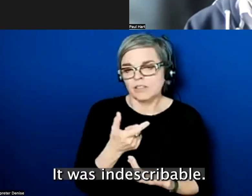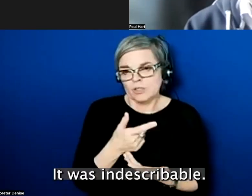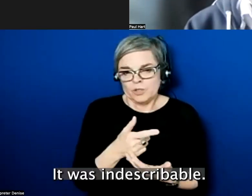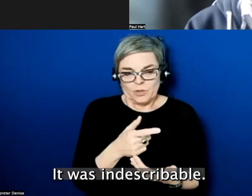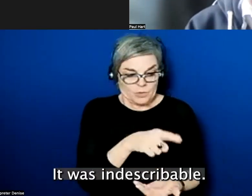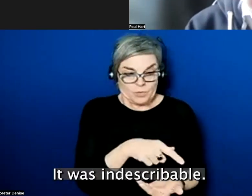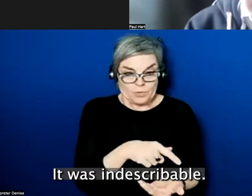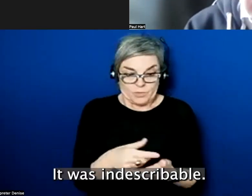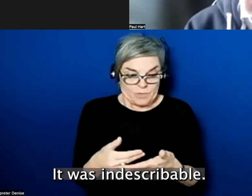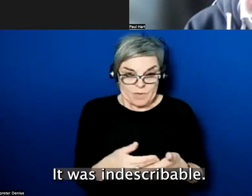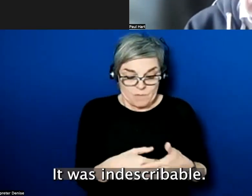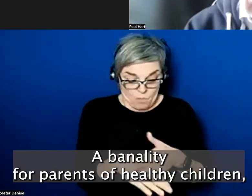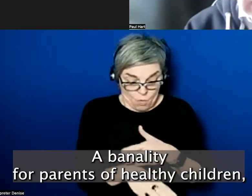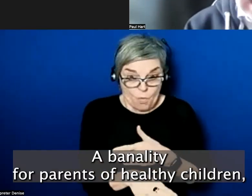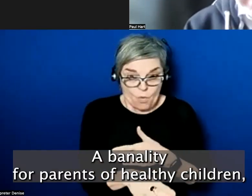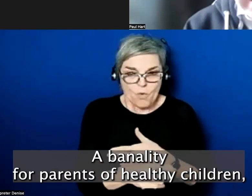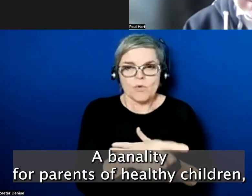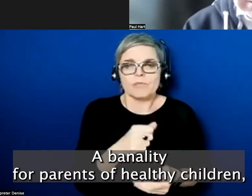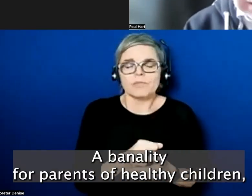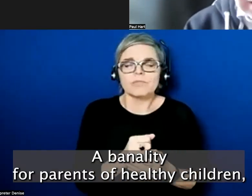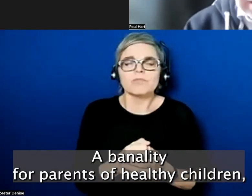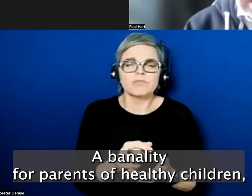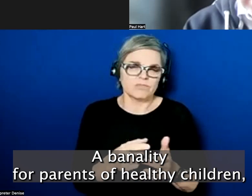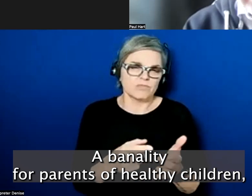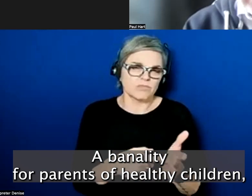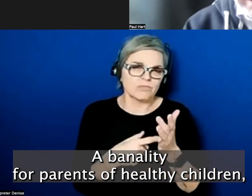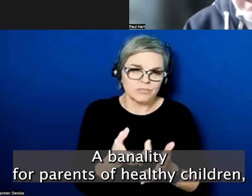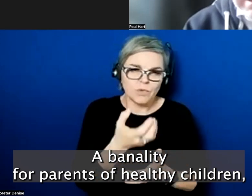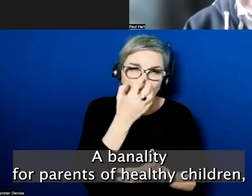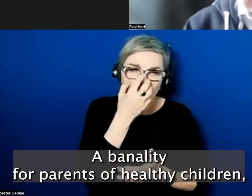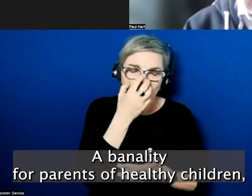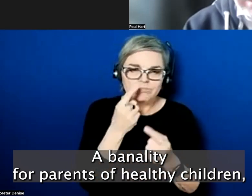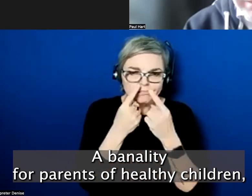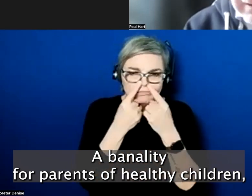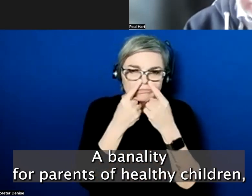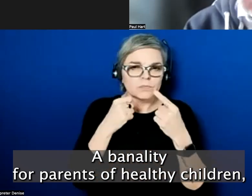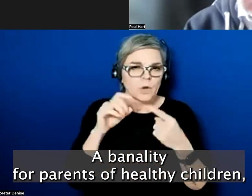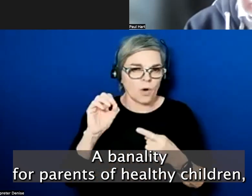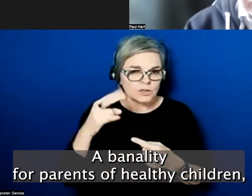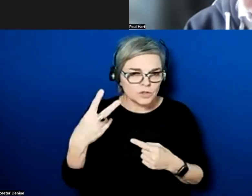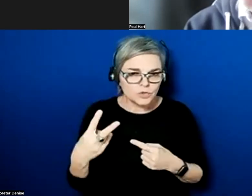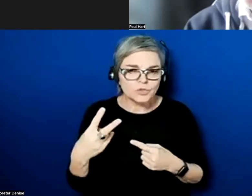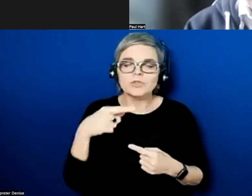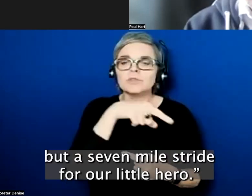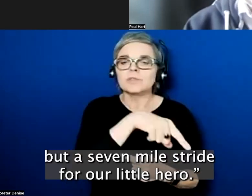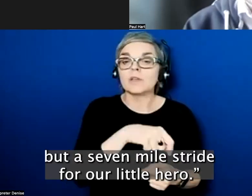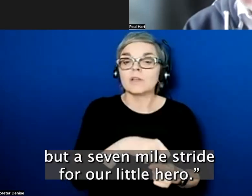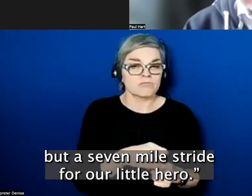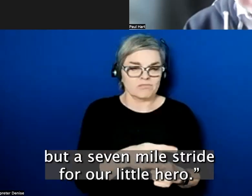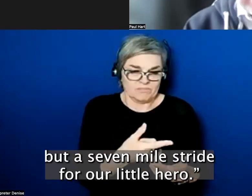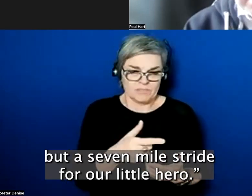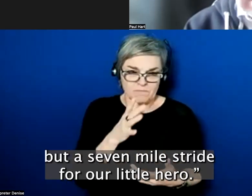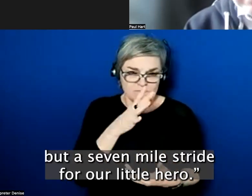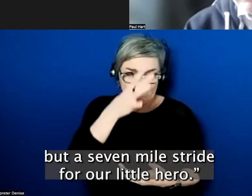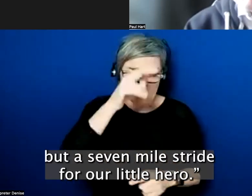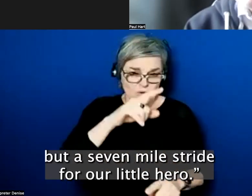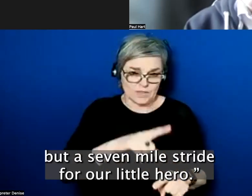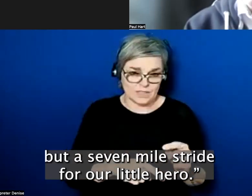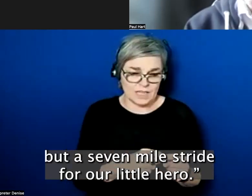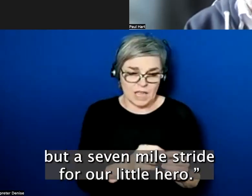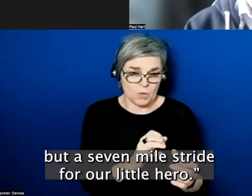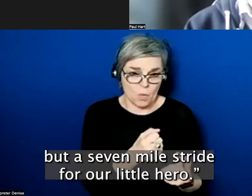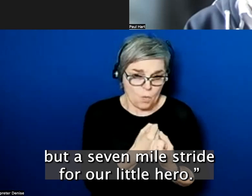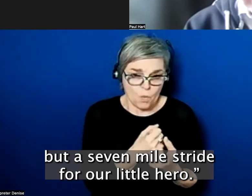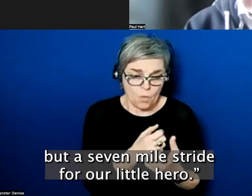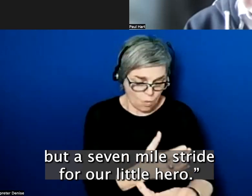was indescribable, a banality for parents of healthy children, but a 7-mile